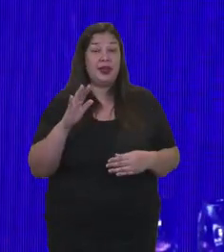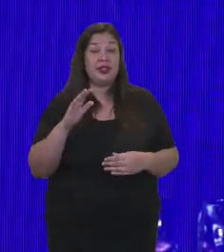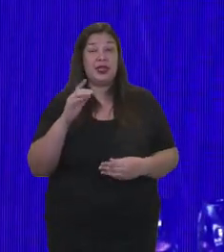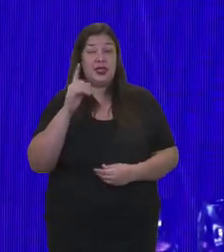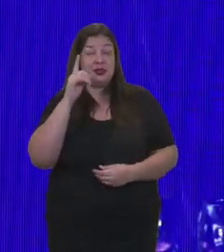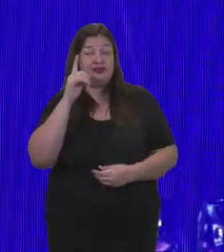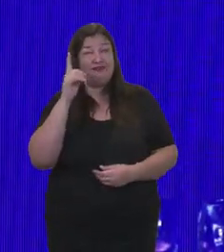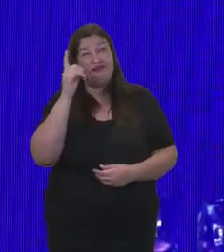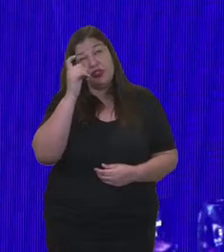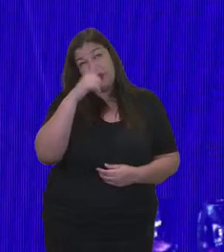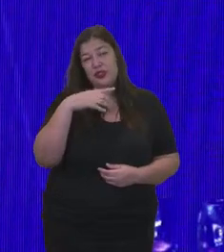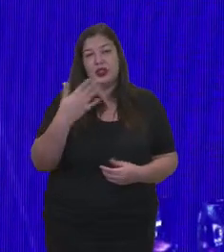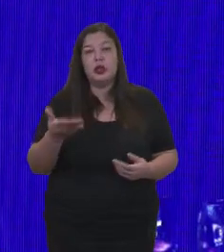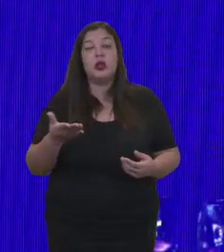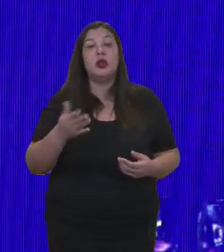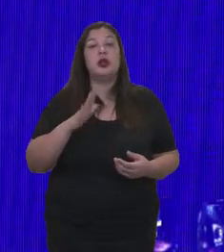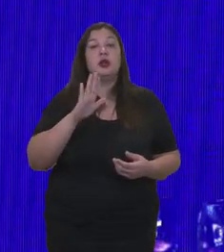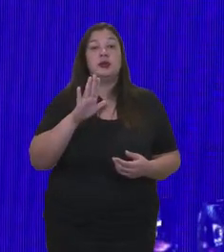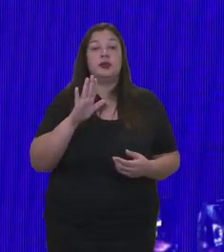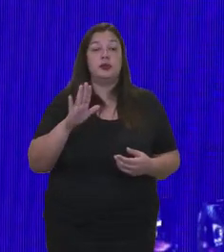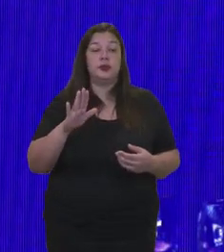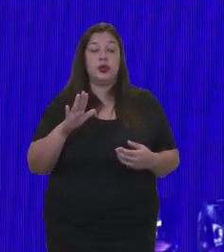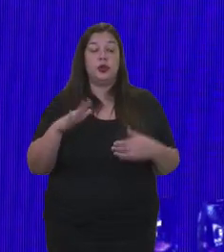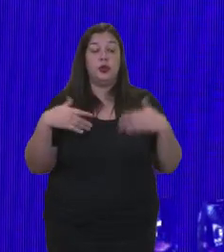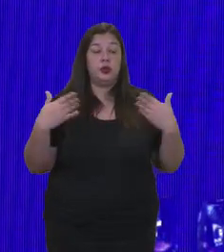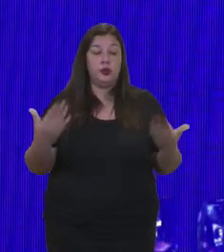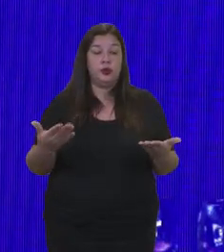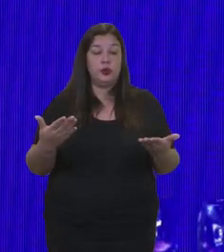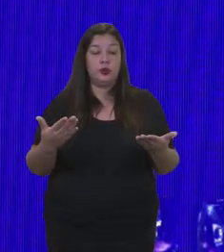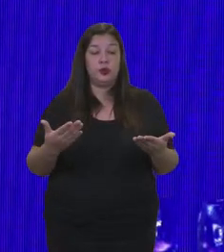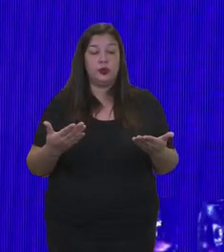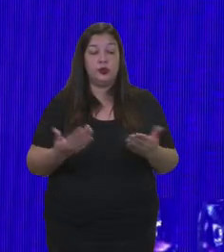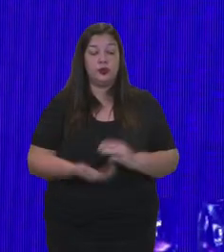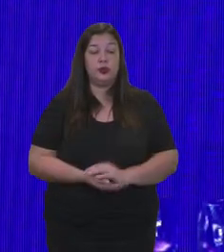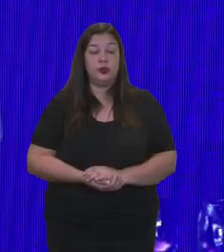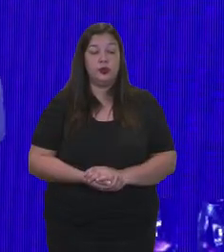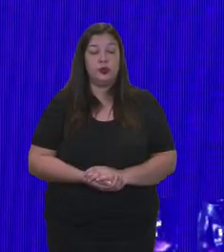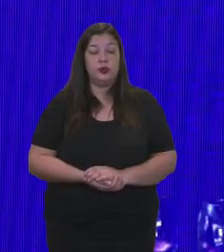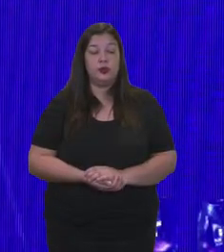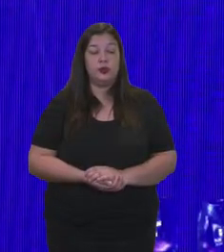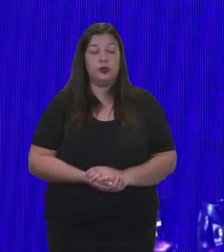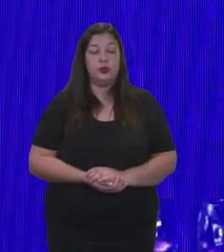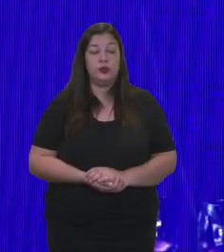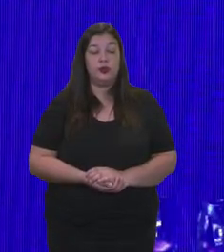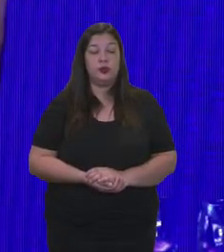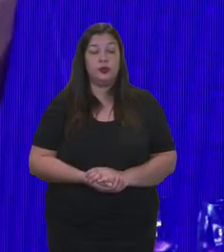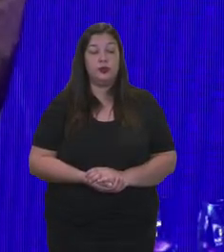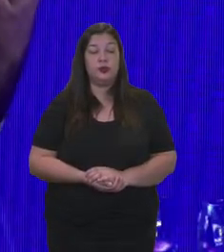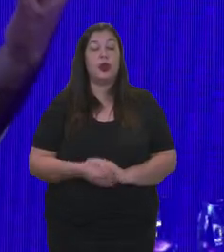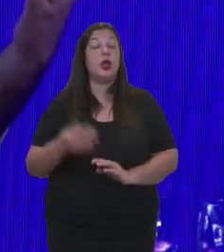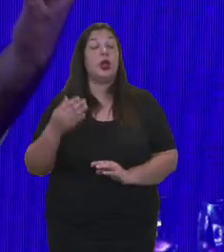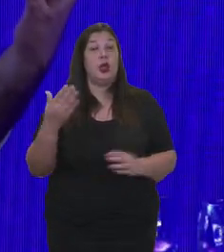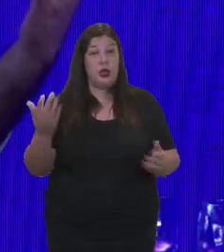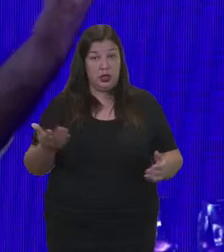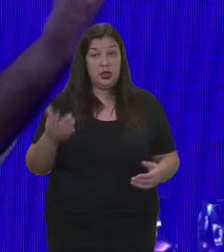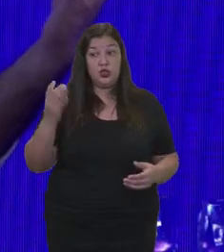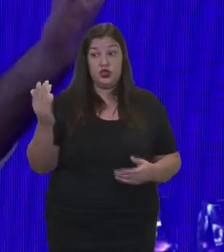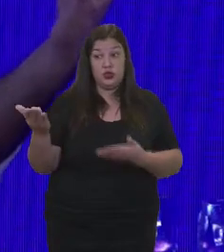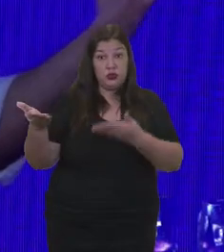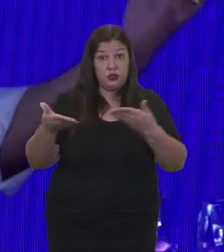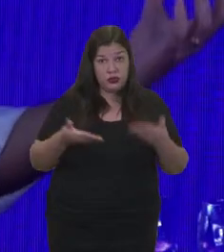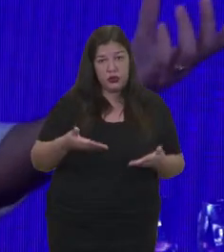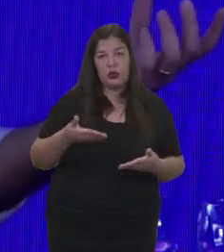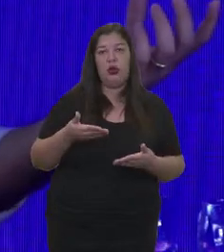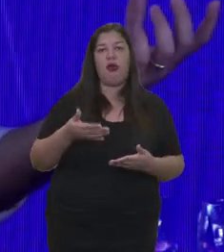It happens, it's the context of those studying, it's much more complicated and challenging, but the idea is to bring